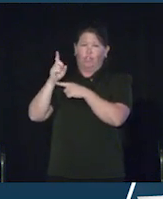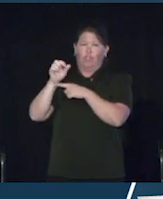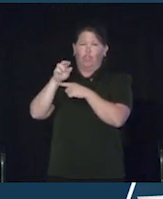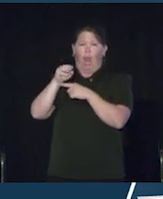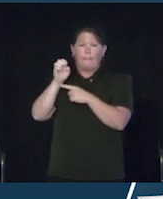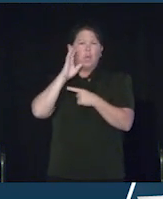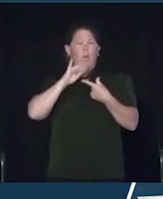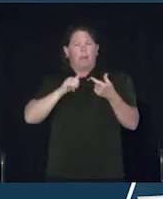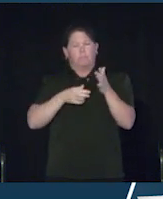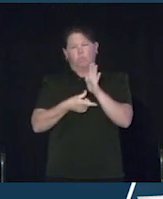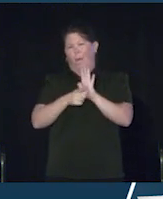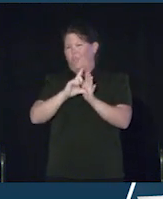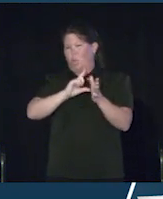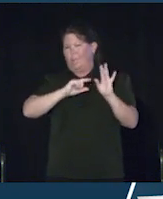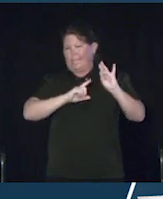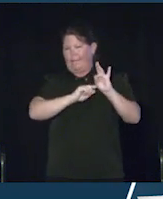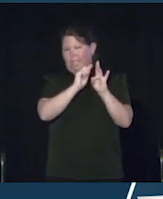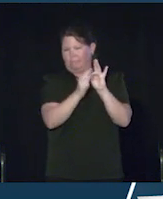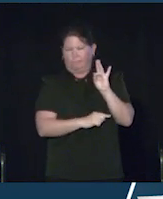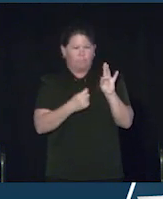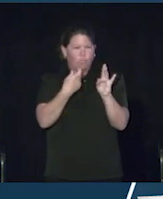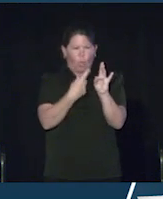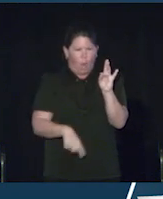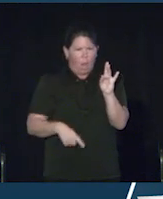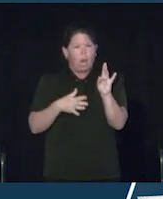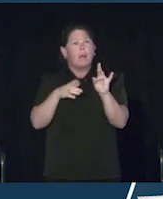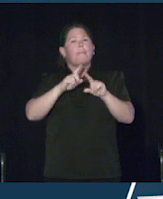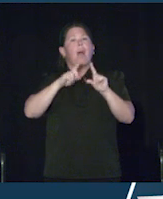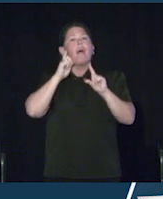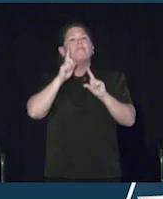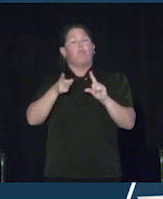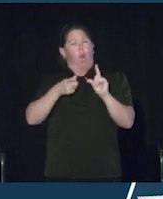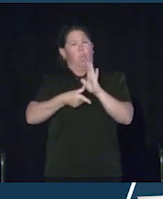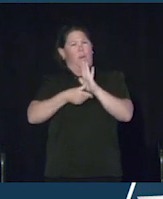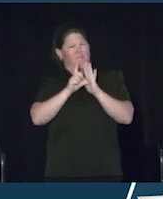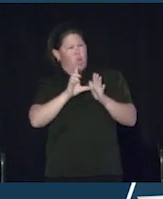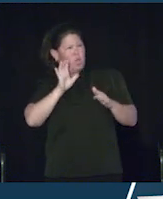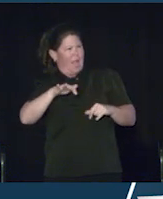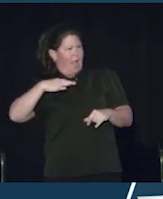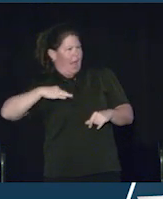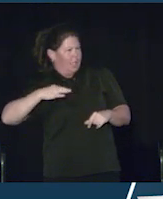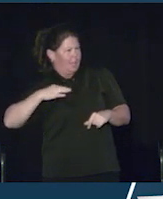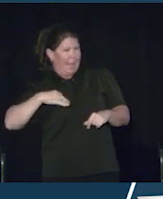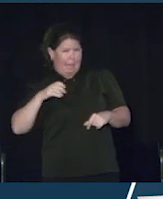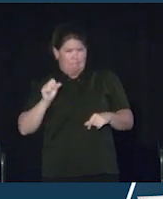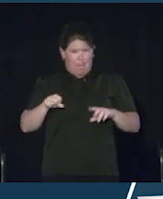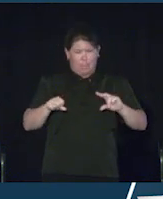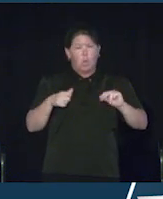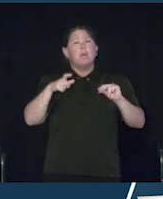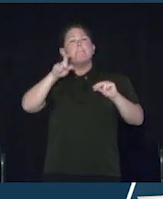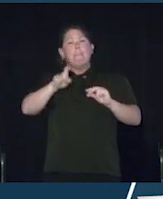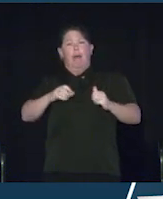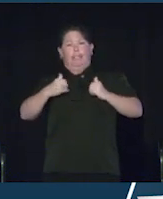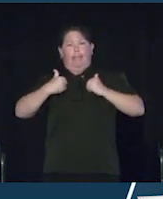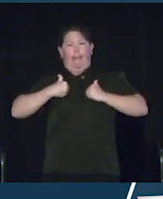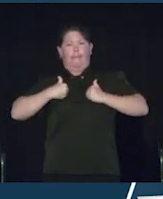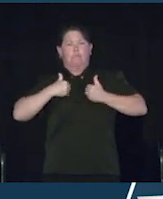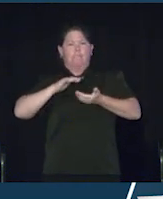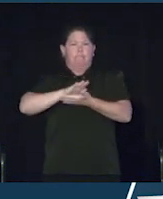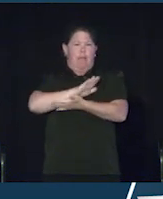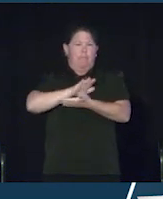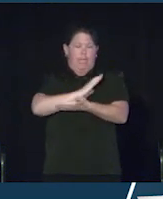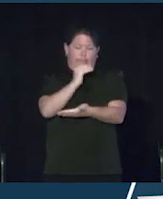order for us to be able to make a determination of eligibility, we need to have documentation that will substantiate the